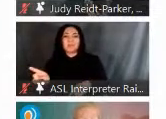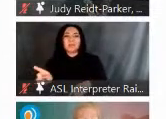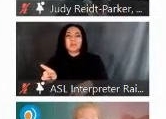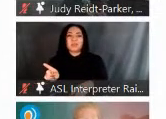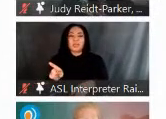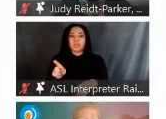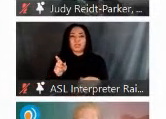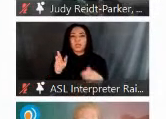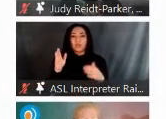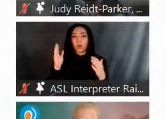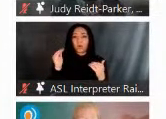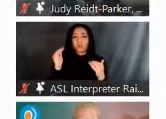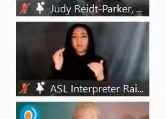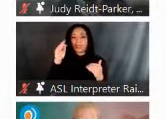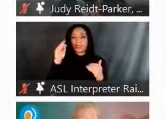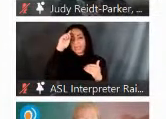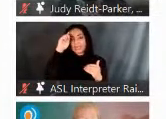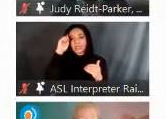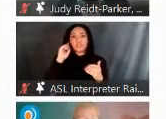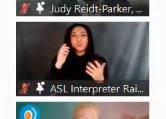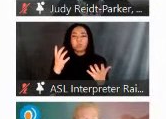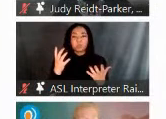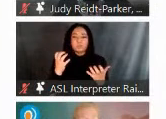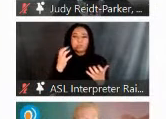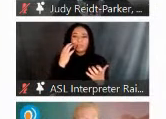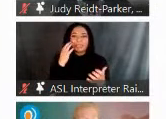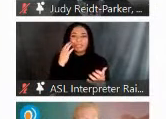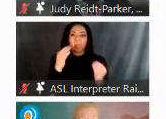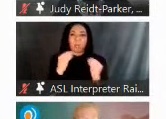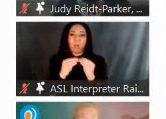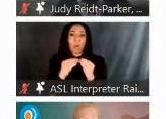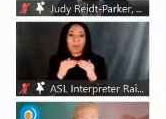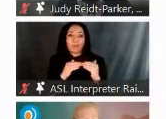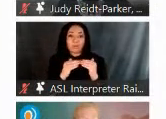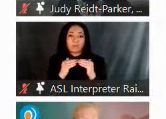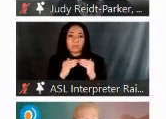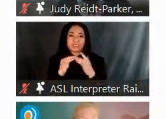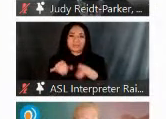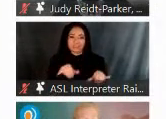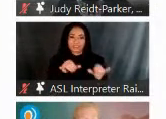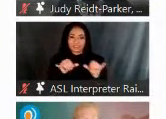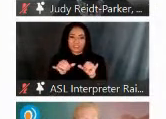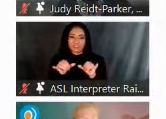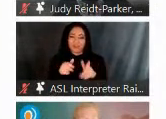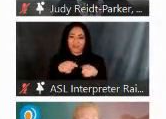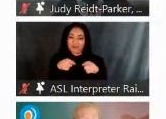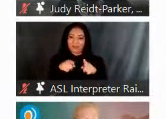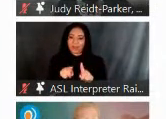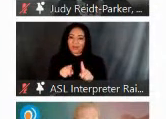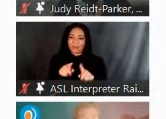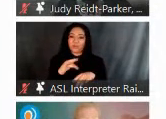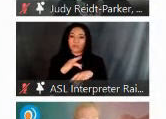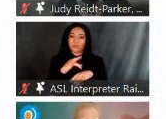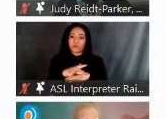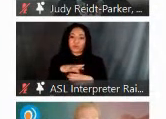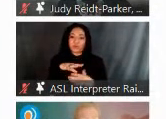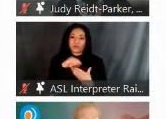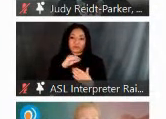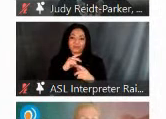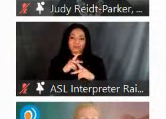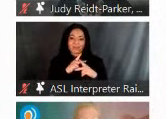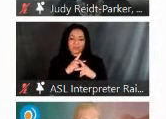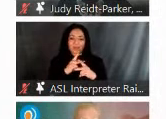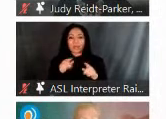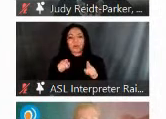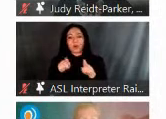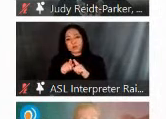more consistent and equitable standards that are in line with the Master Plan for Early Learning and Care, and also with what families want for their